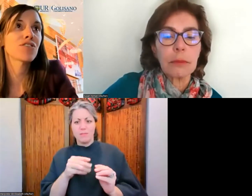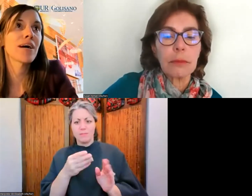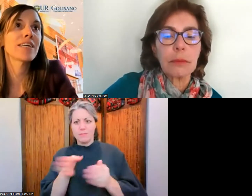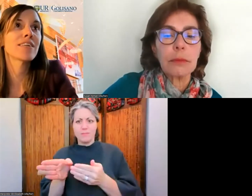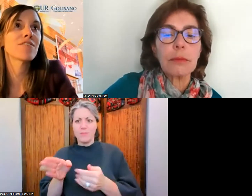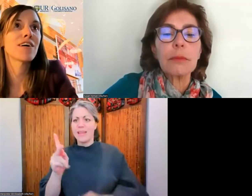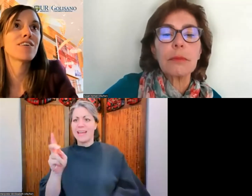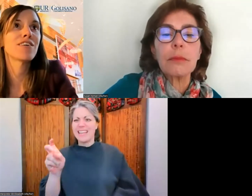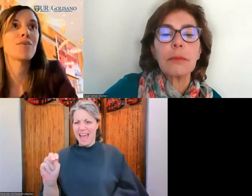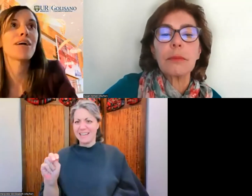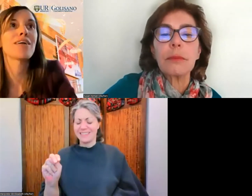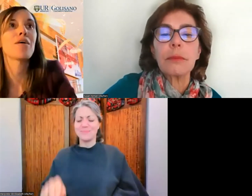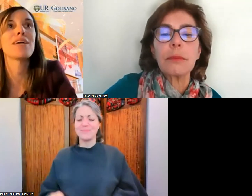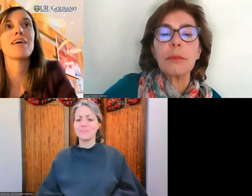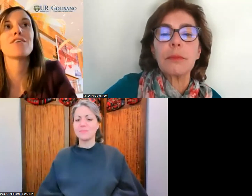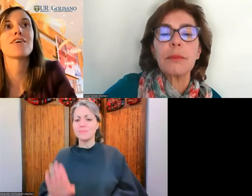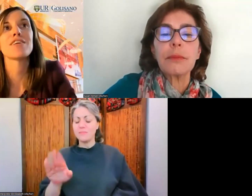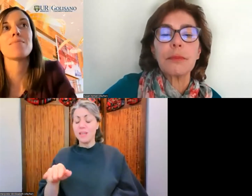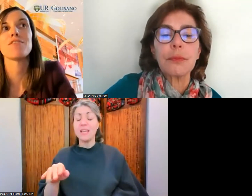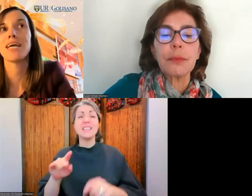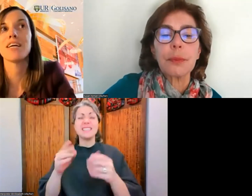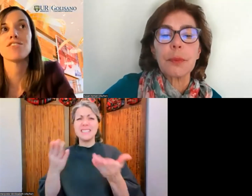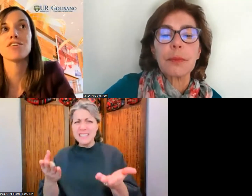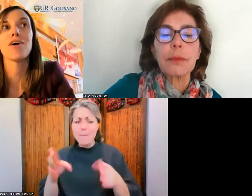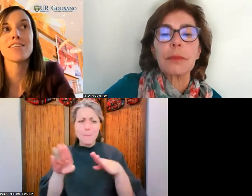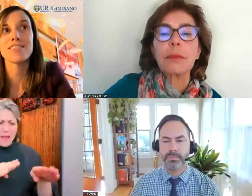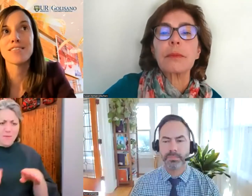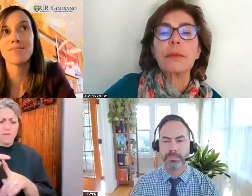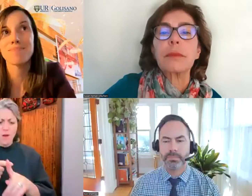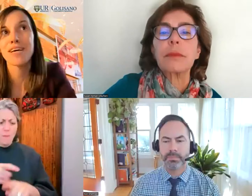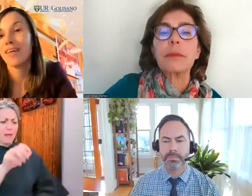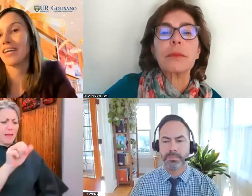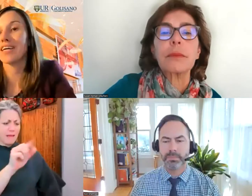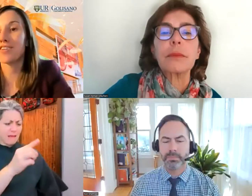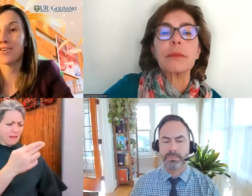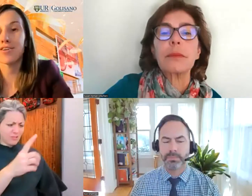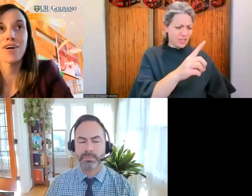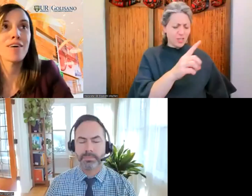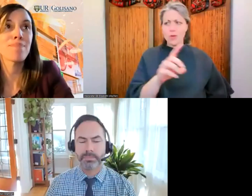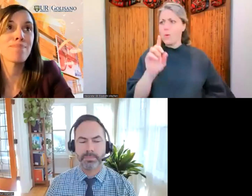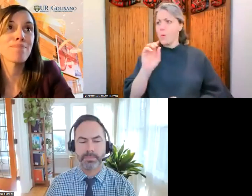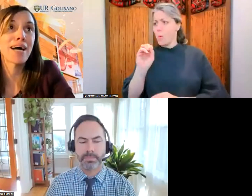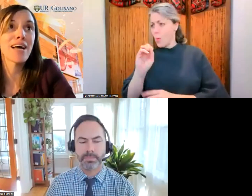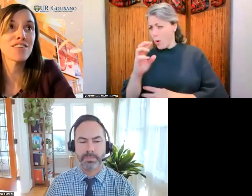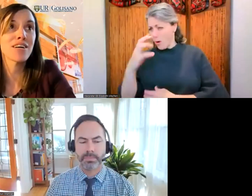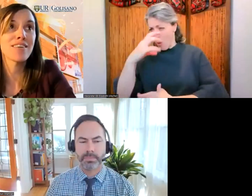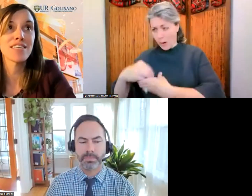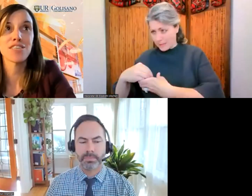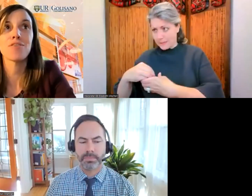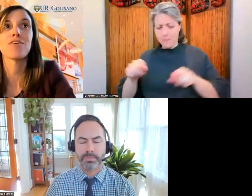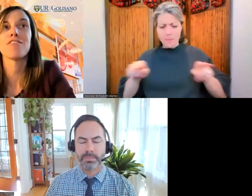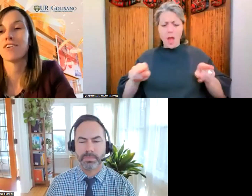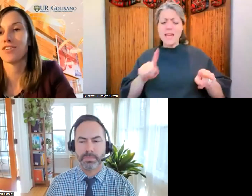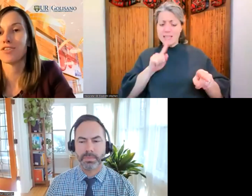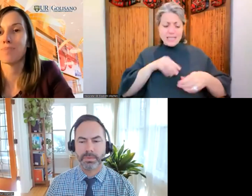which is trying to differentiate when a behavior is coming from ADHD or autism, like an internal biologic